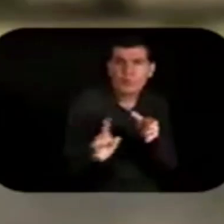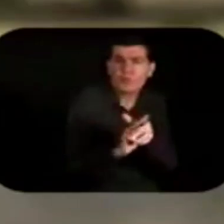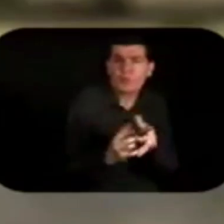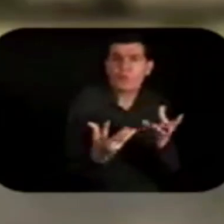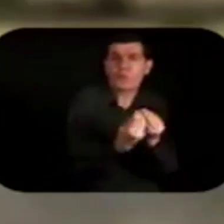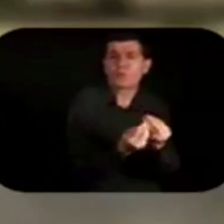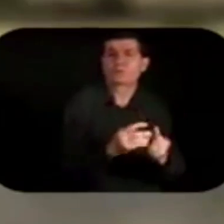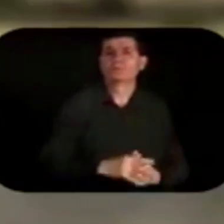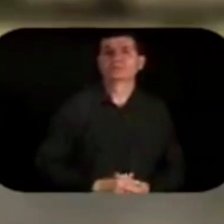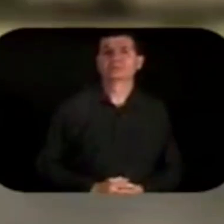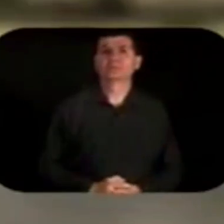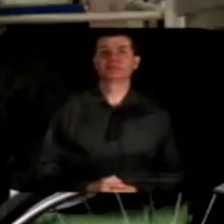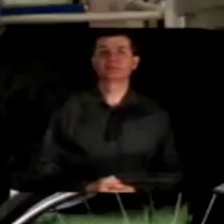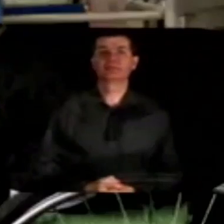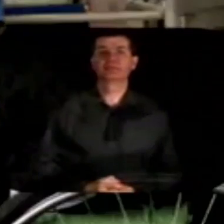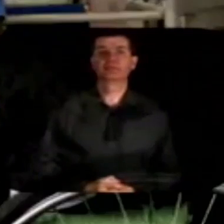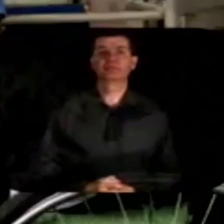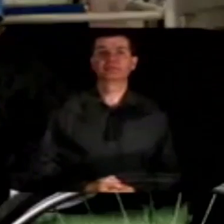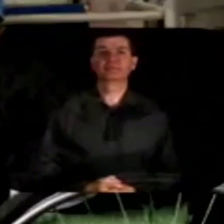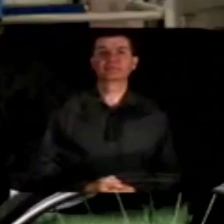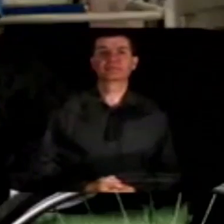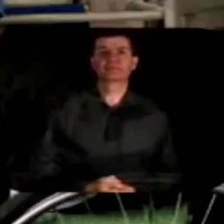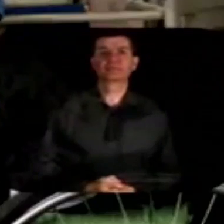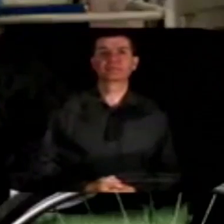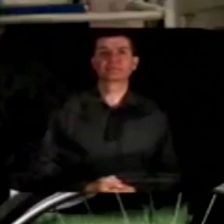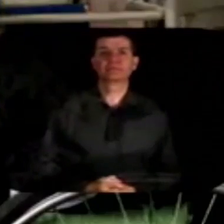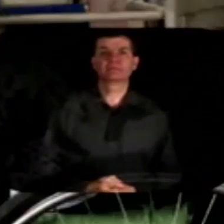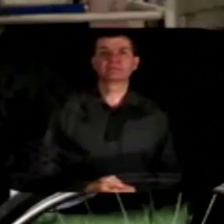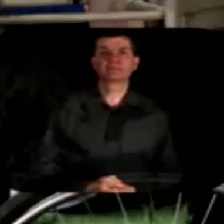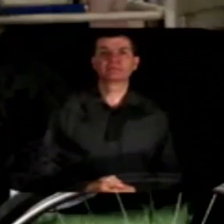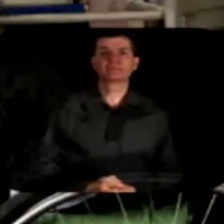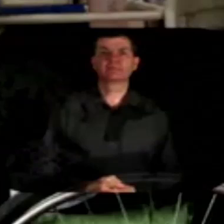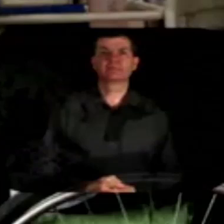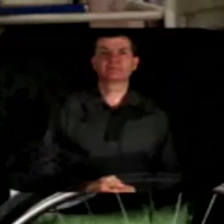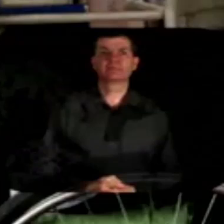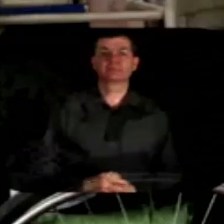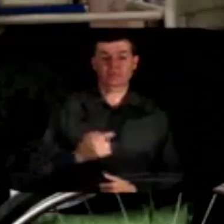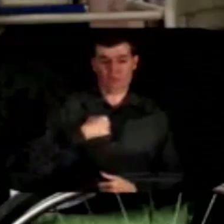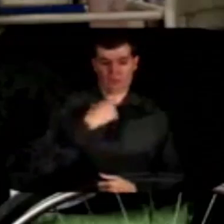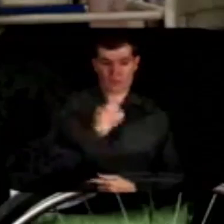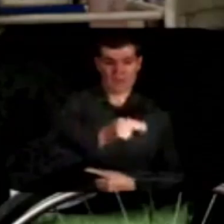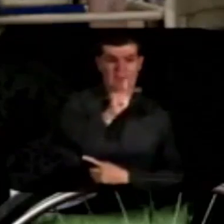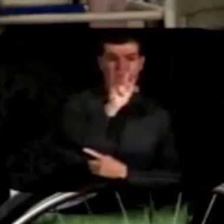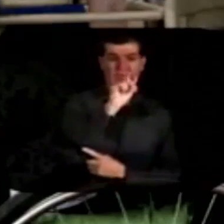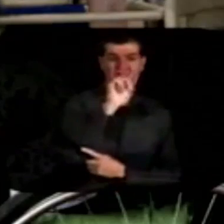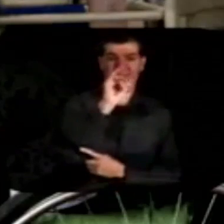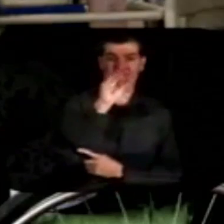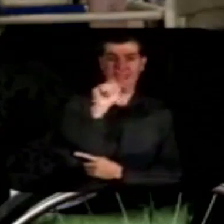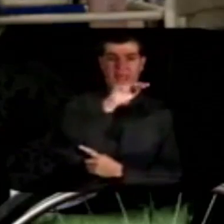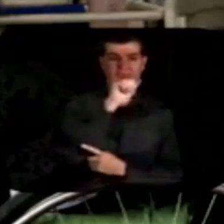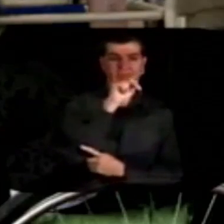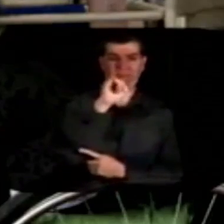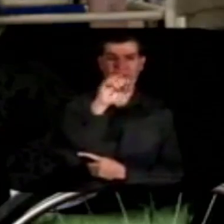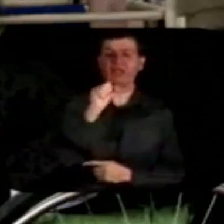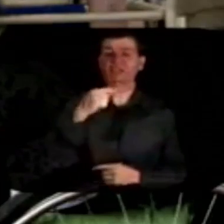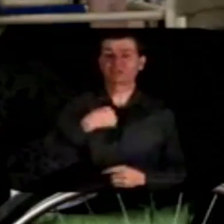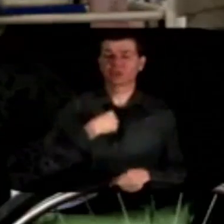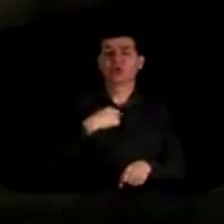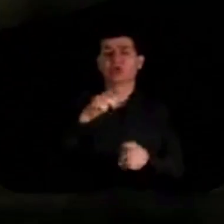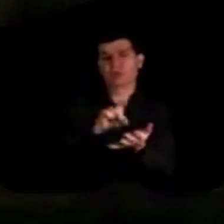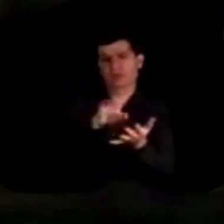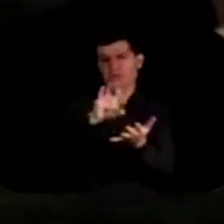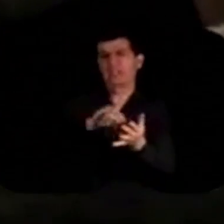mature, become involved, and have a social inclusion. I am Patricia Matias,